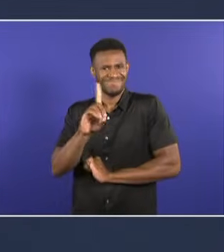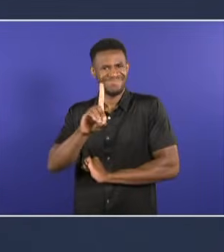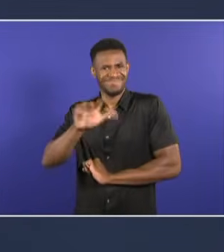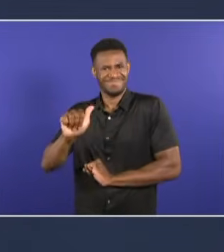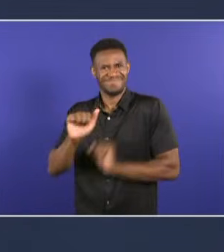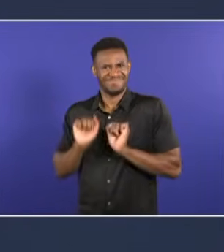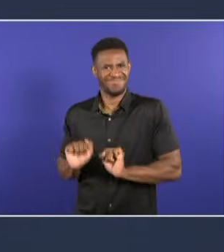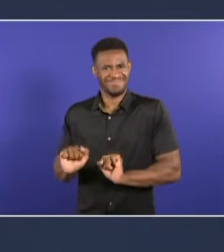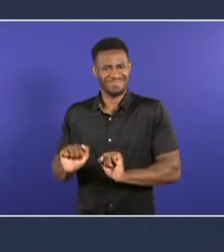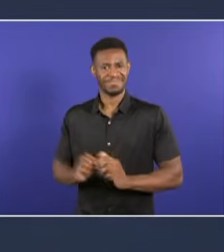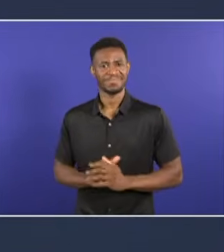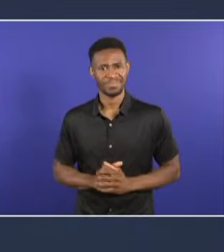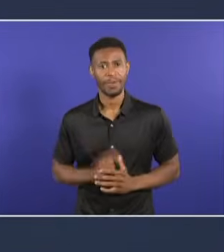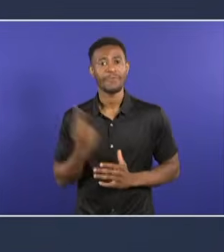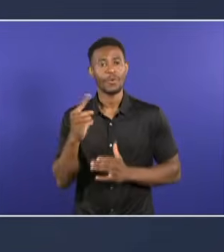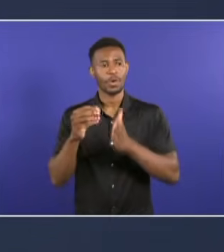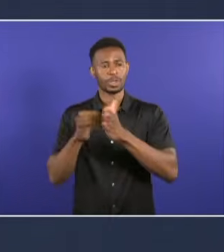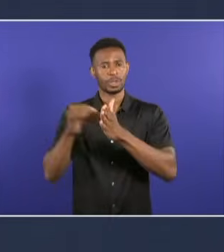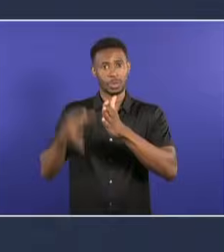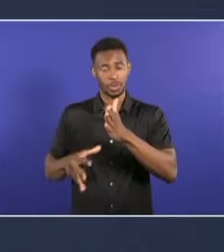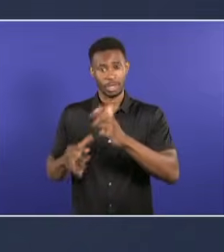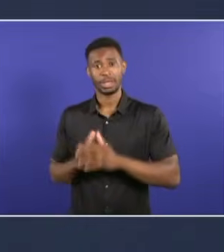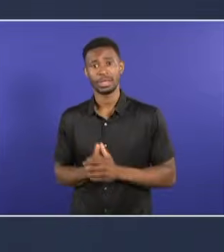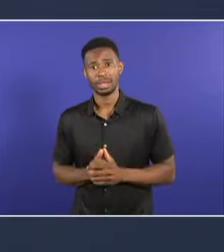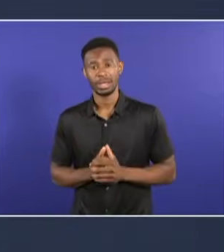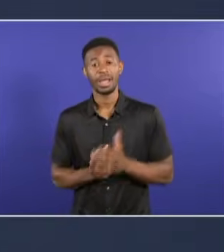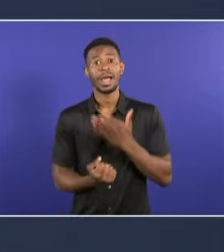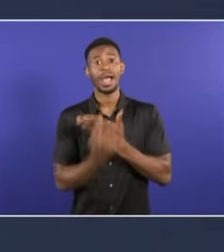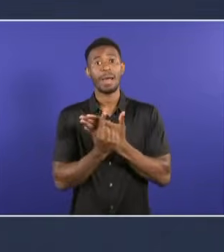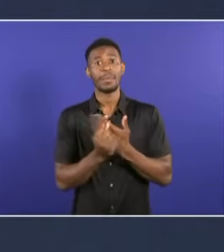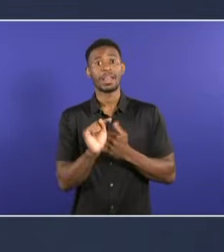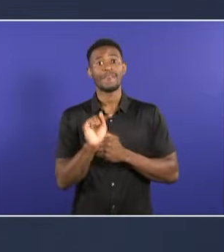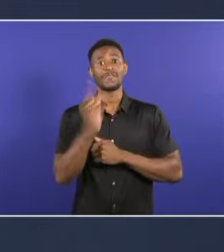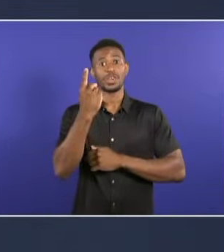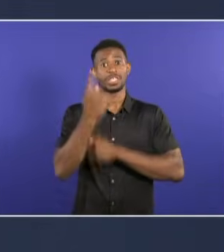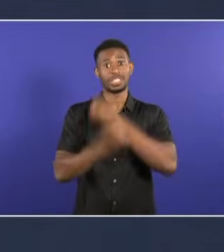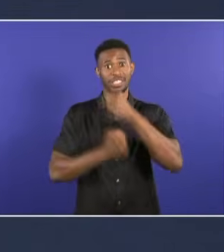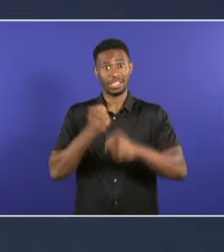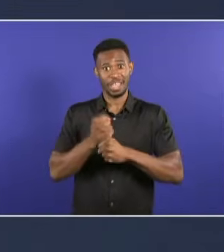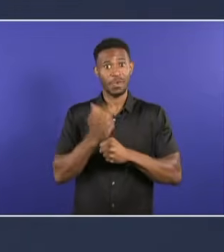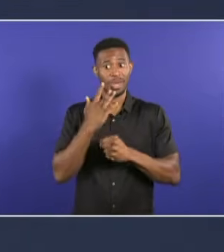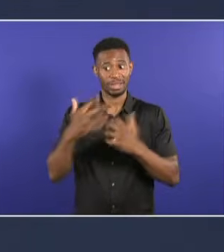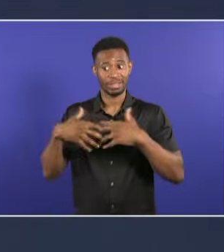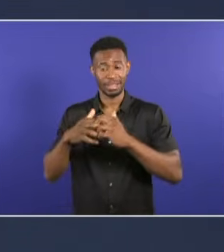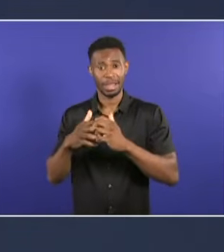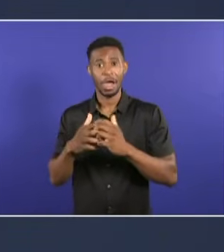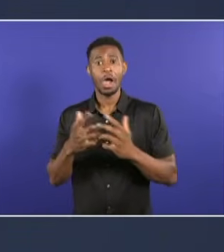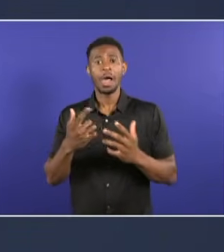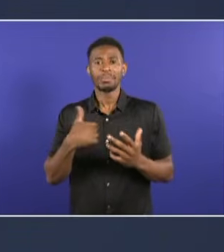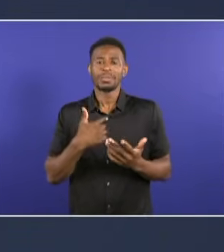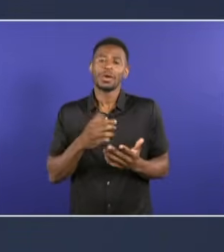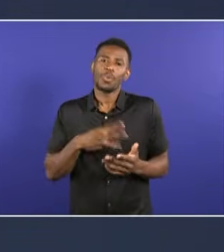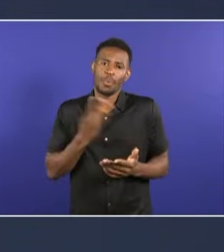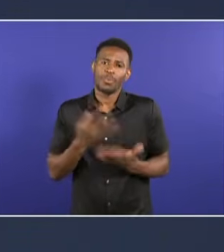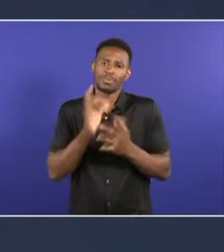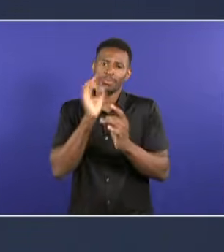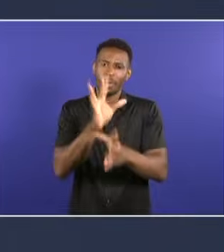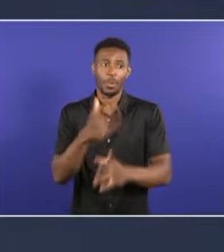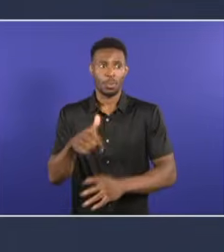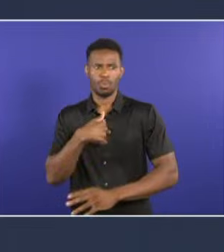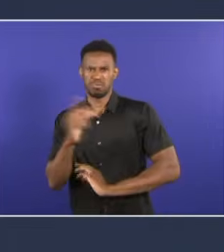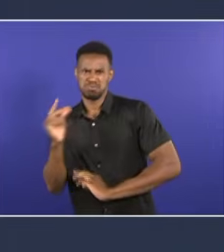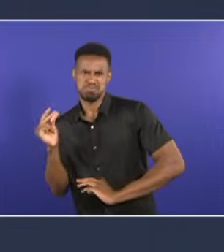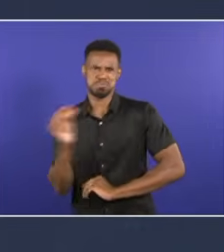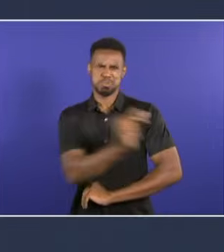Now, friends, I wish I could tell you that in that first year we swept the floor with our opponents, but it wasn't like that. In our